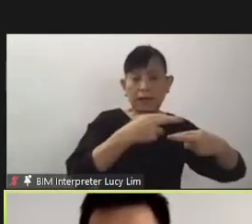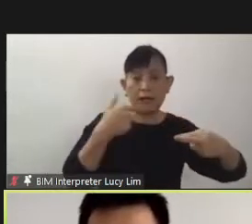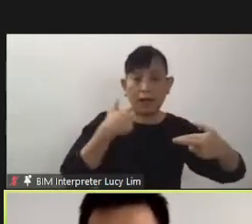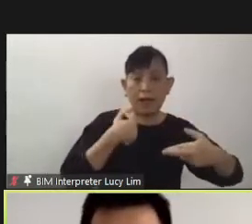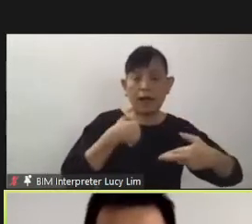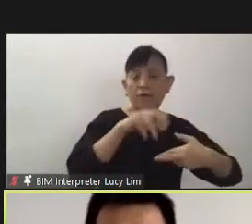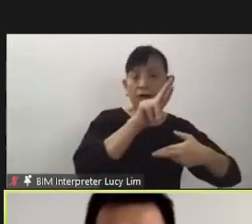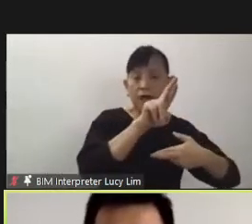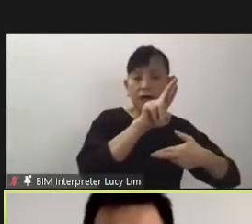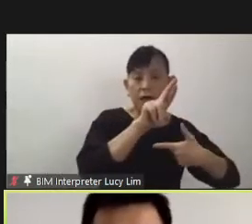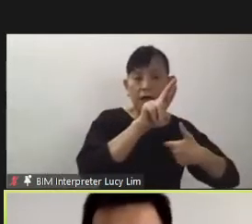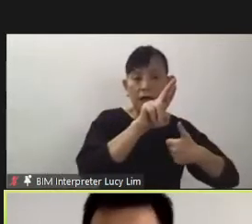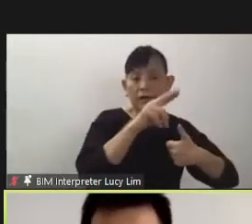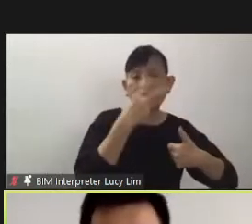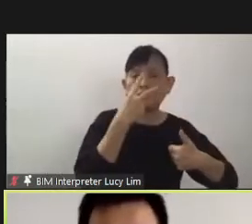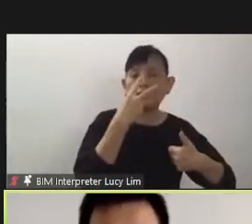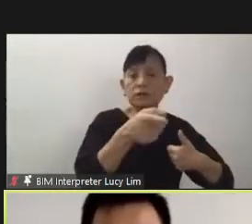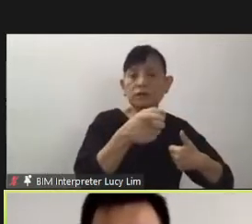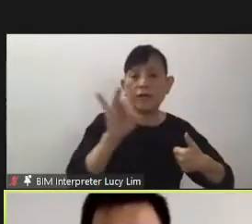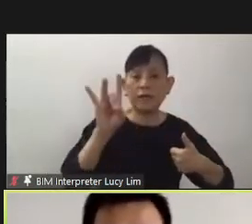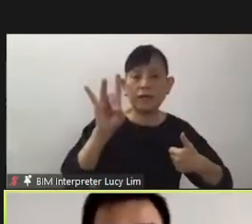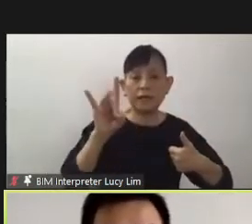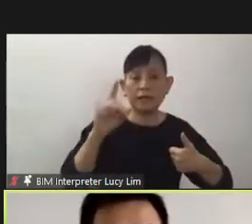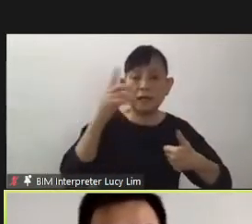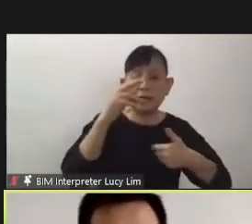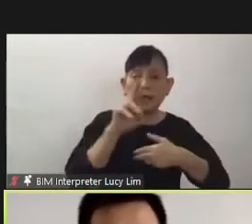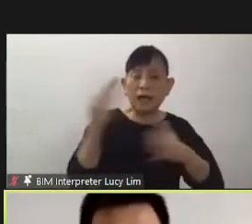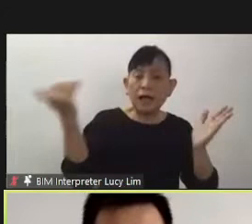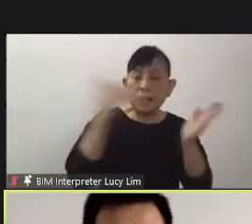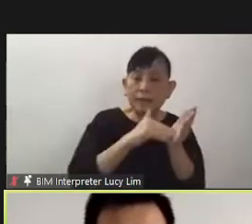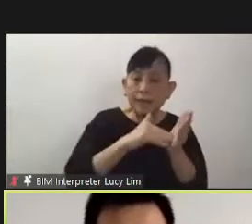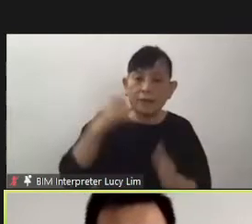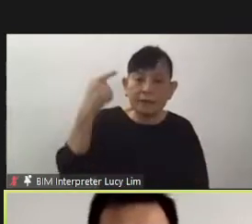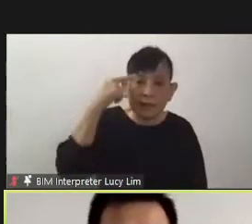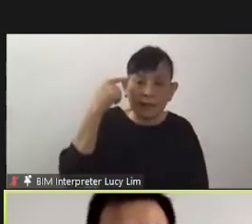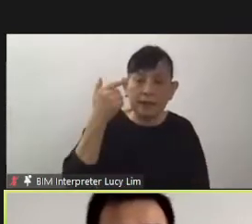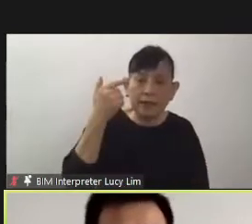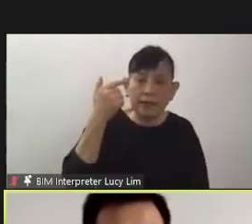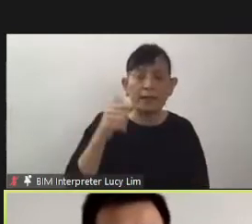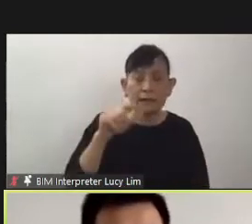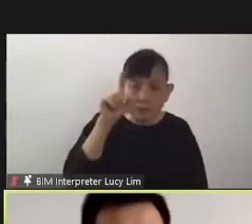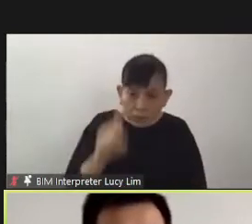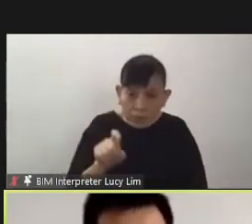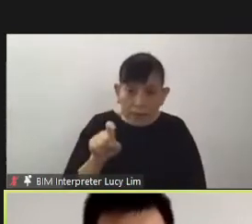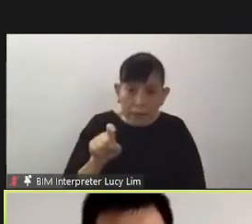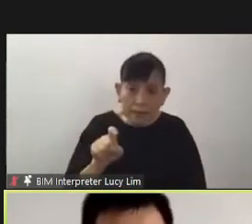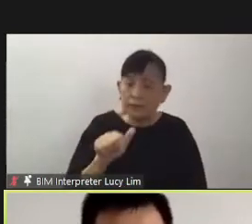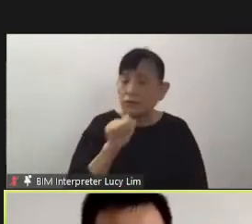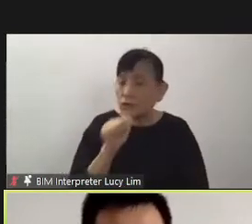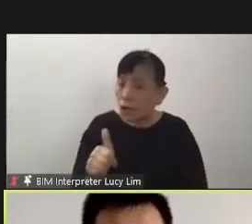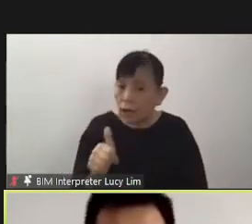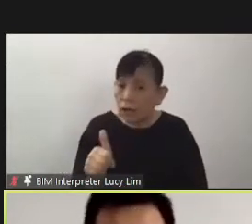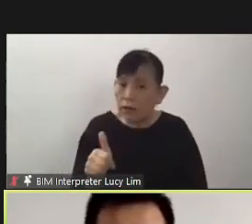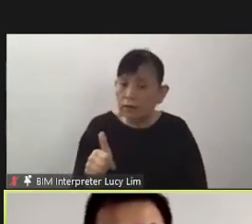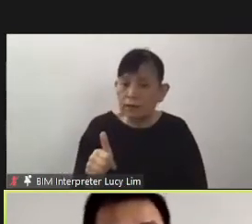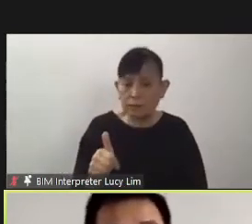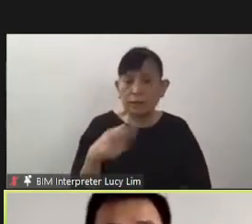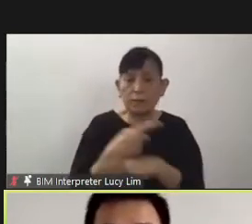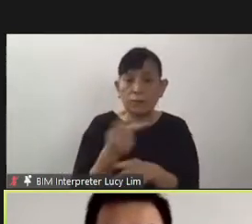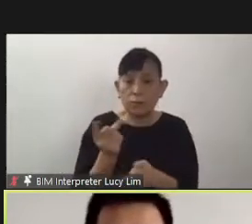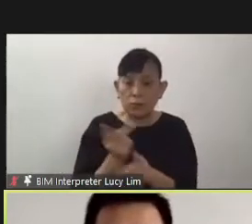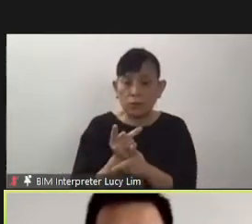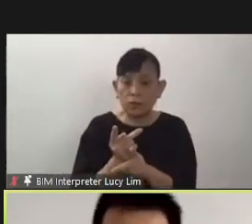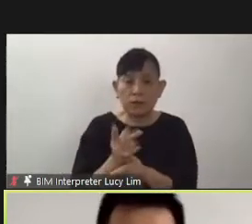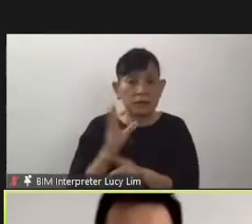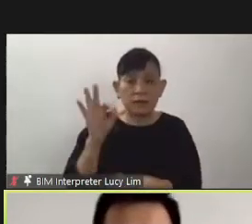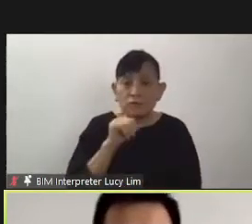R. Like what you can see here is rethink. Before you buy something, rethink, do you really need the product? If you